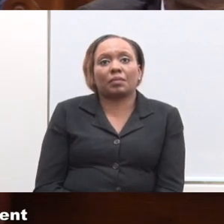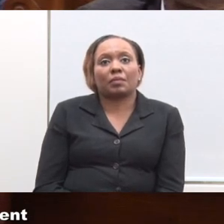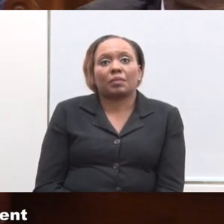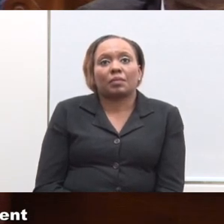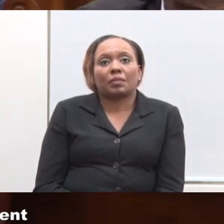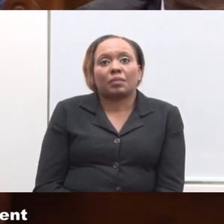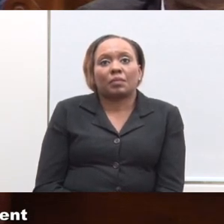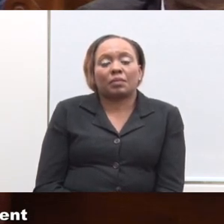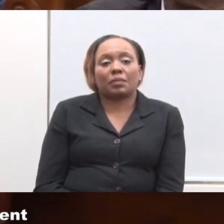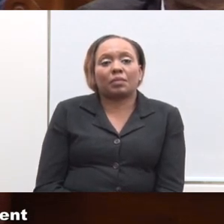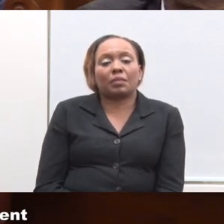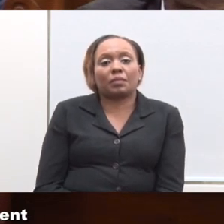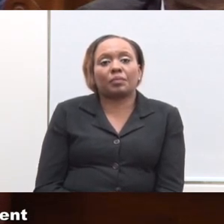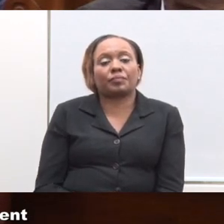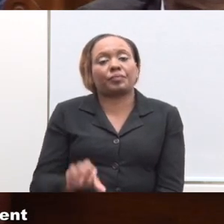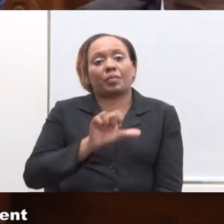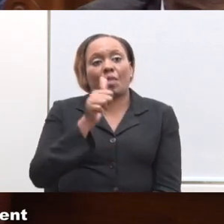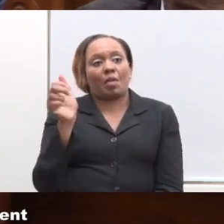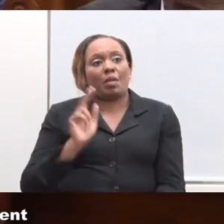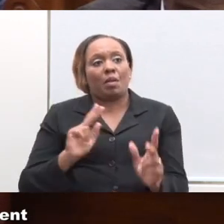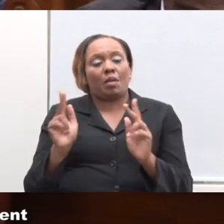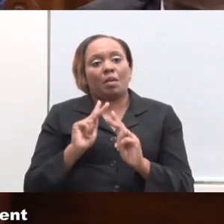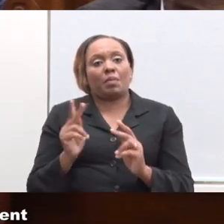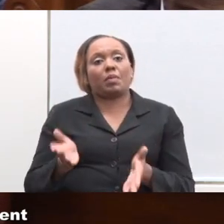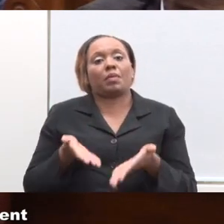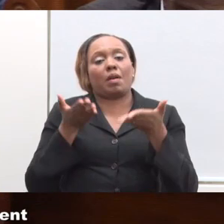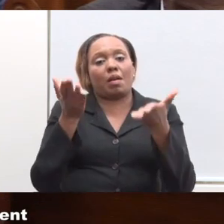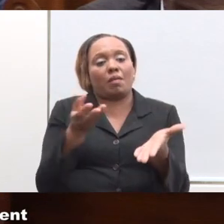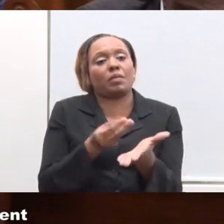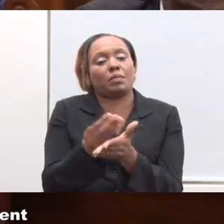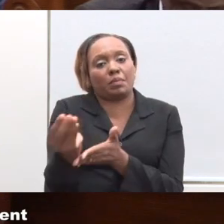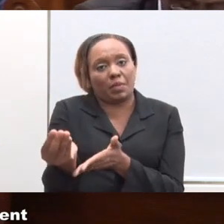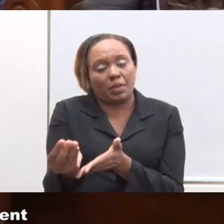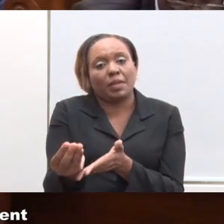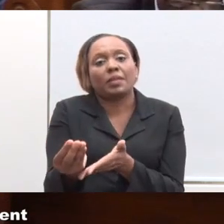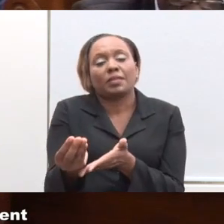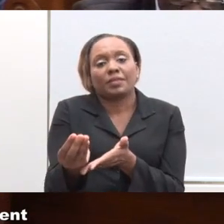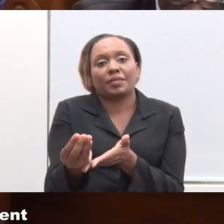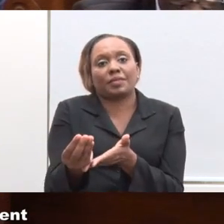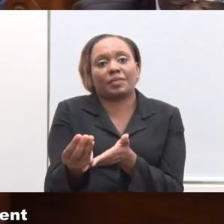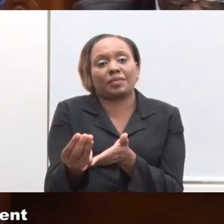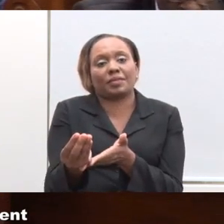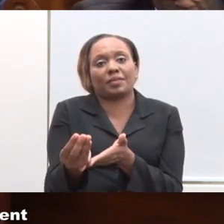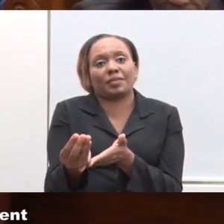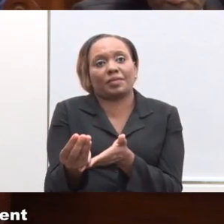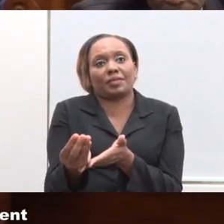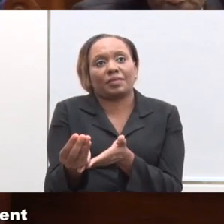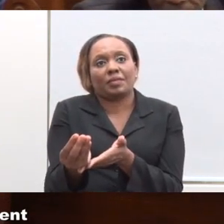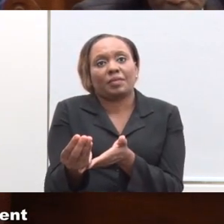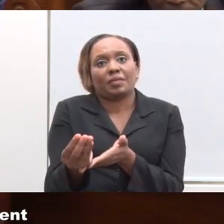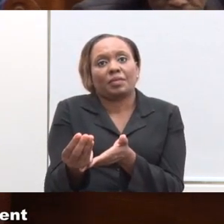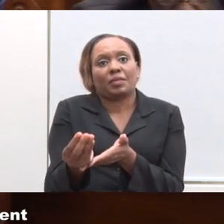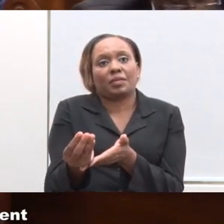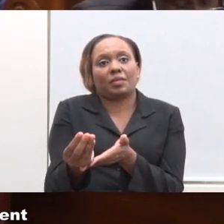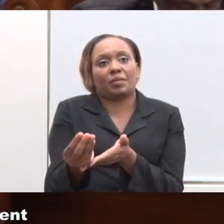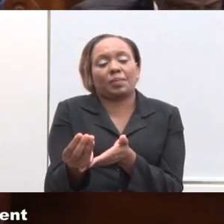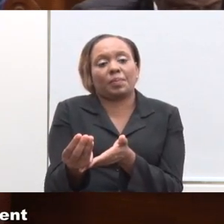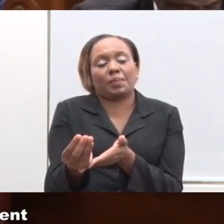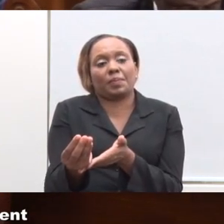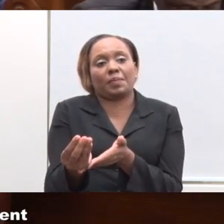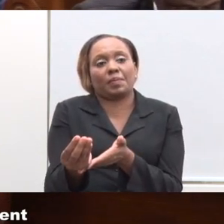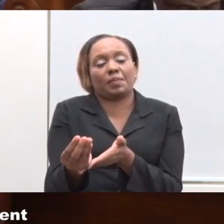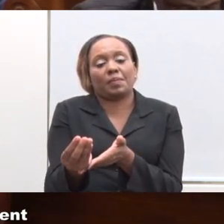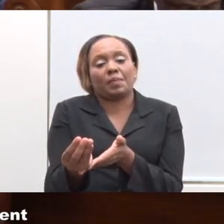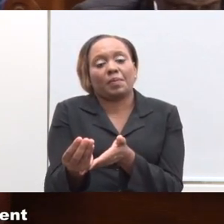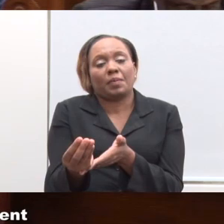others who have also offered to purchase, and the truth is, we saw also with Courts